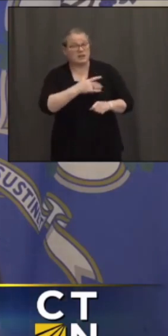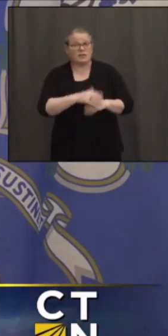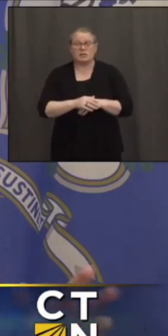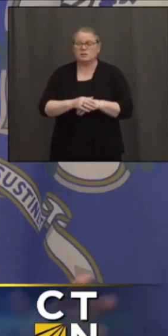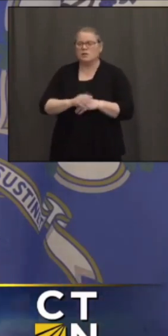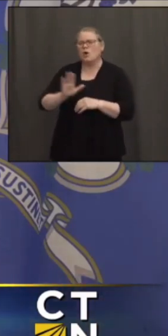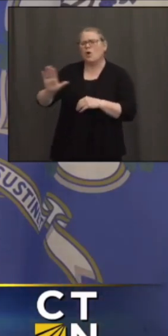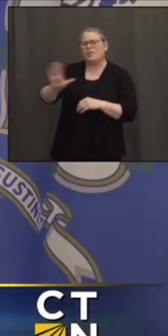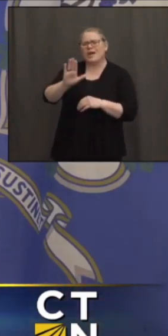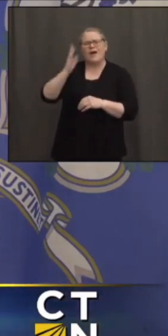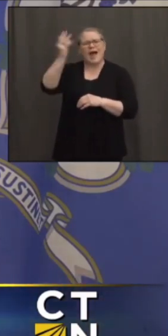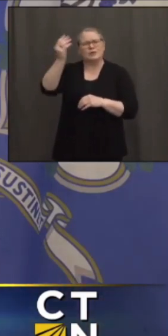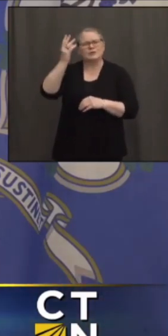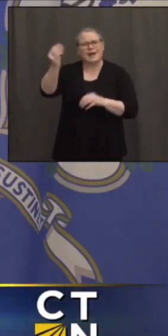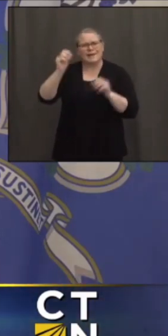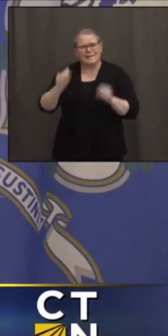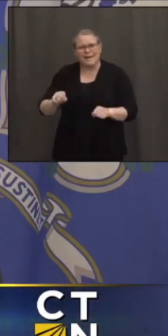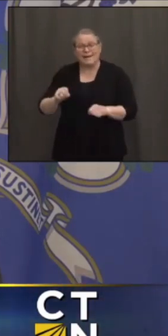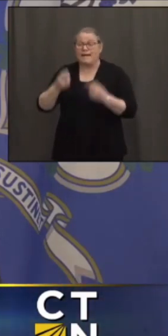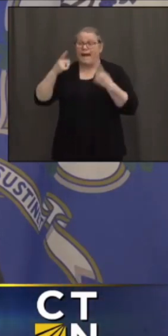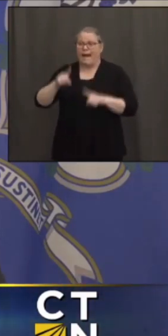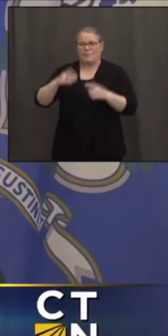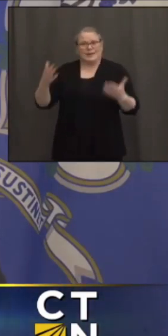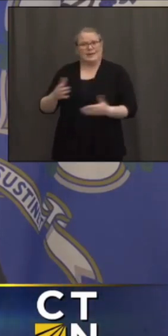Thanksgiving, Christmas, January.